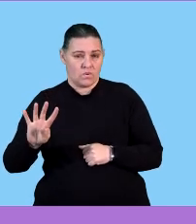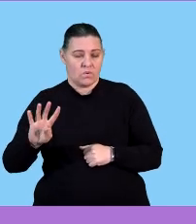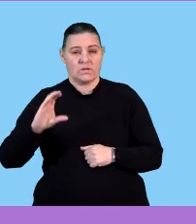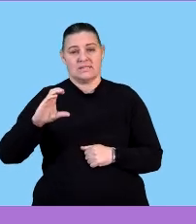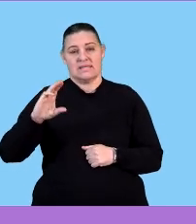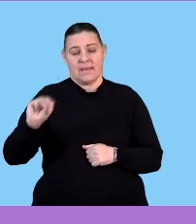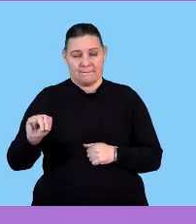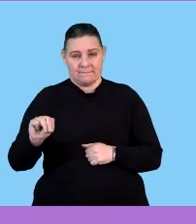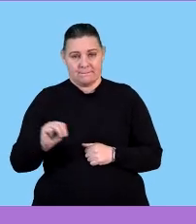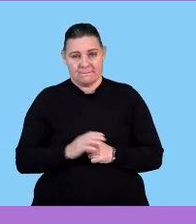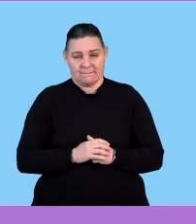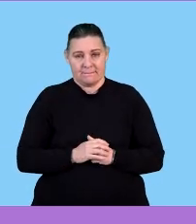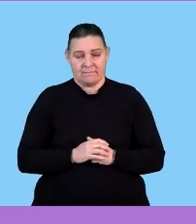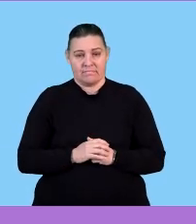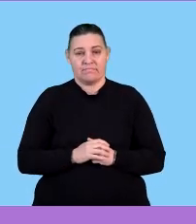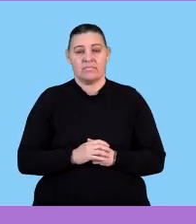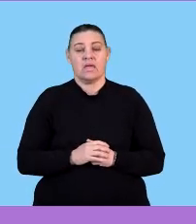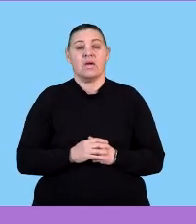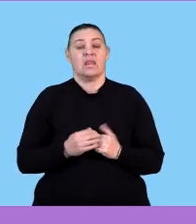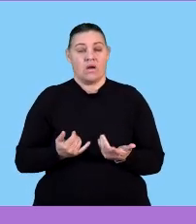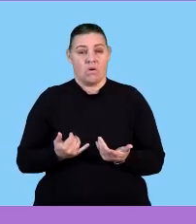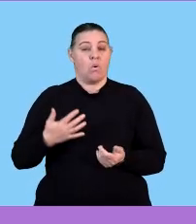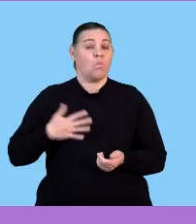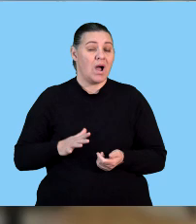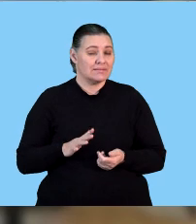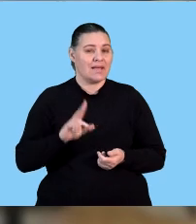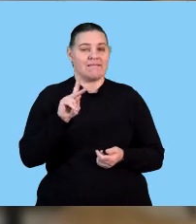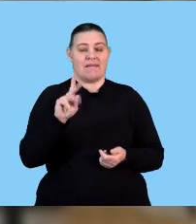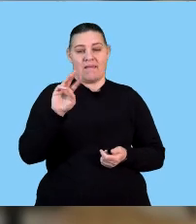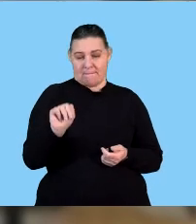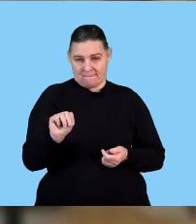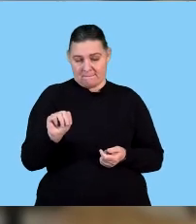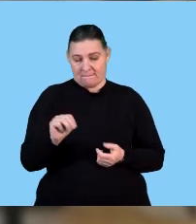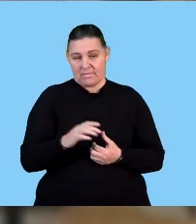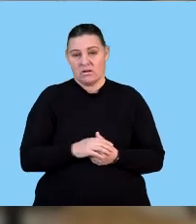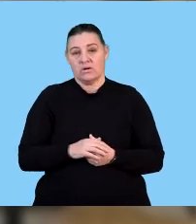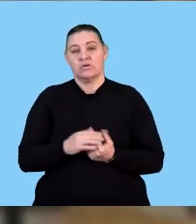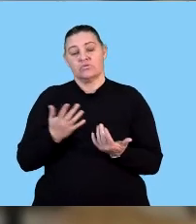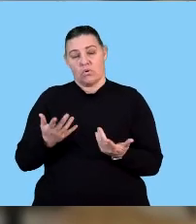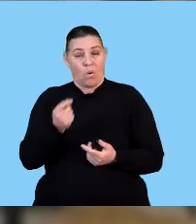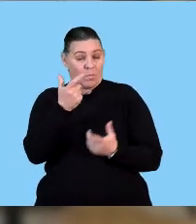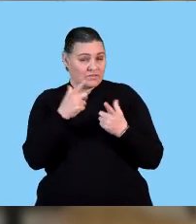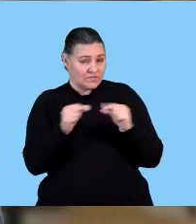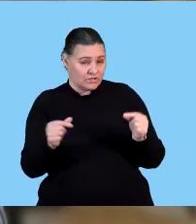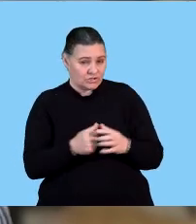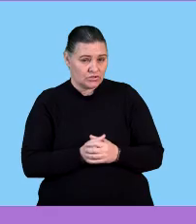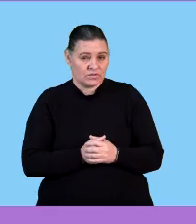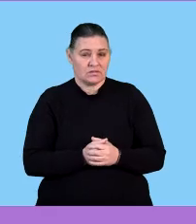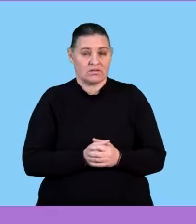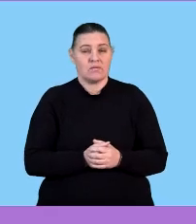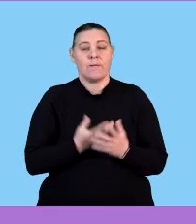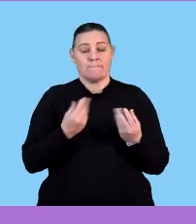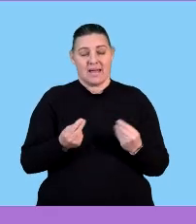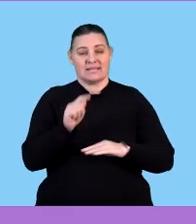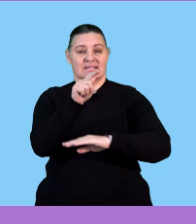1,785,714 centimeters, which I don't want. I need this answer to be in kilometers, so we're almost there. We've got